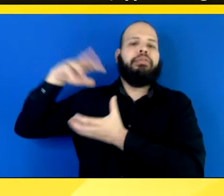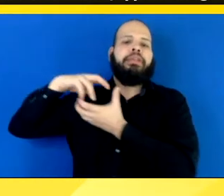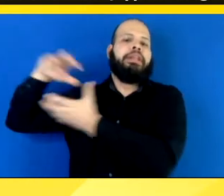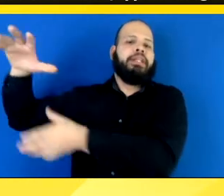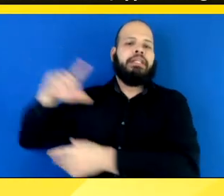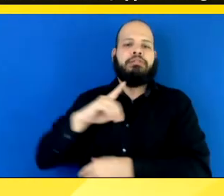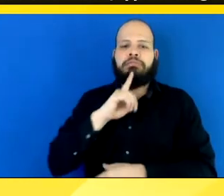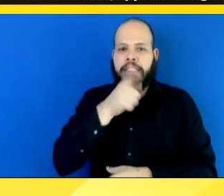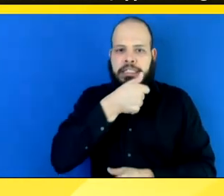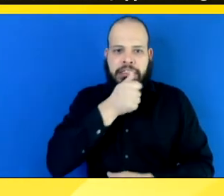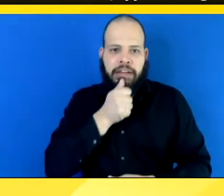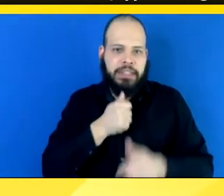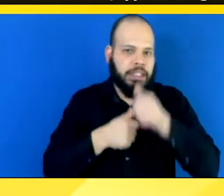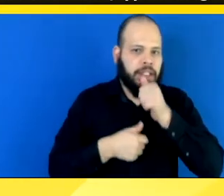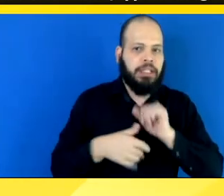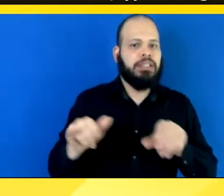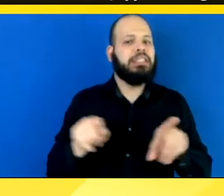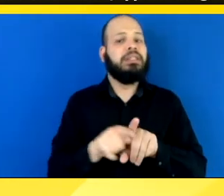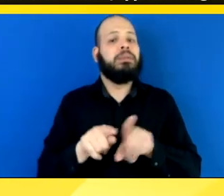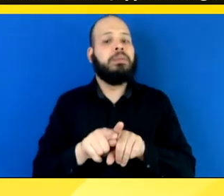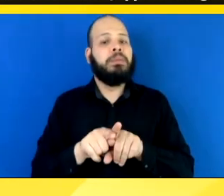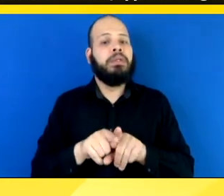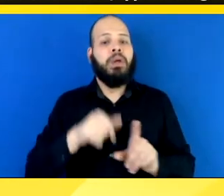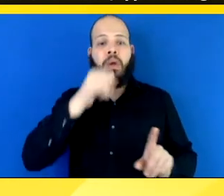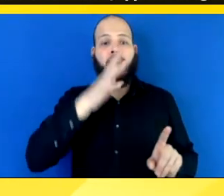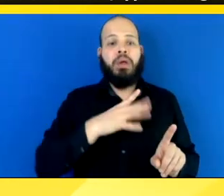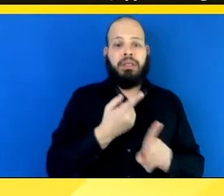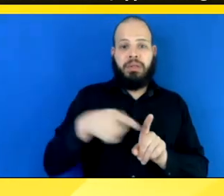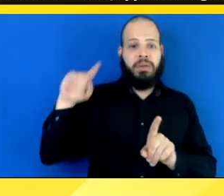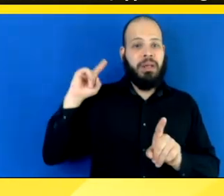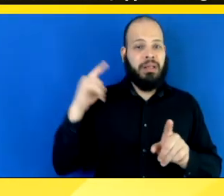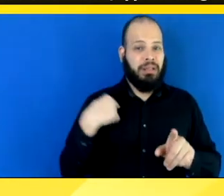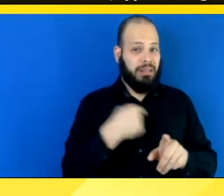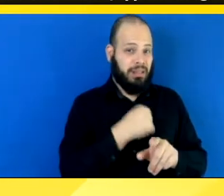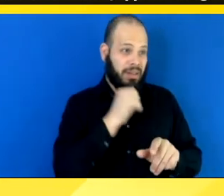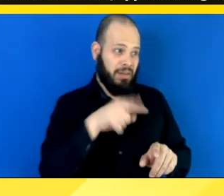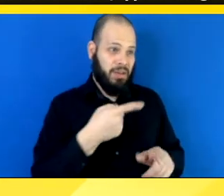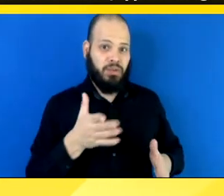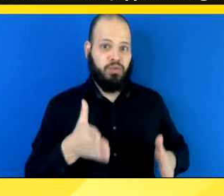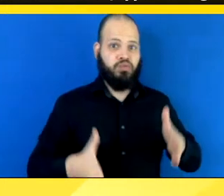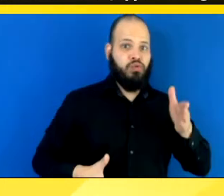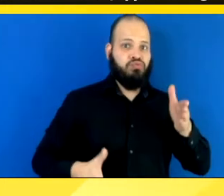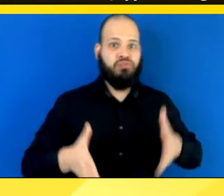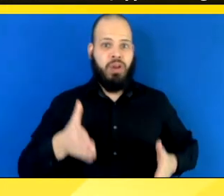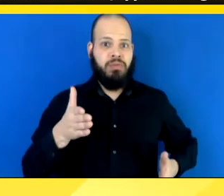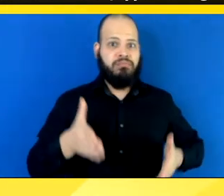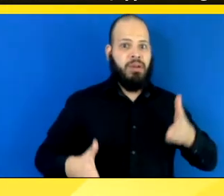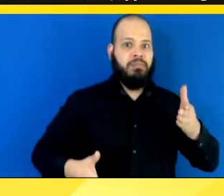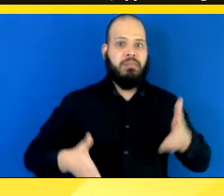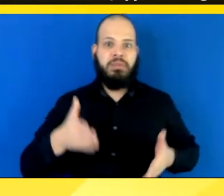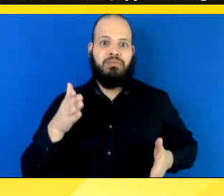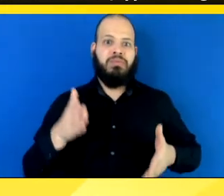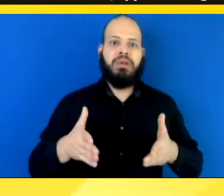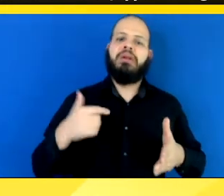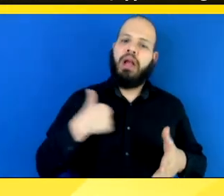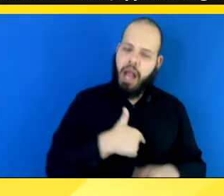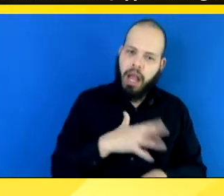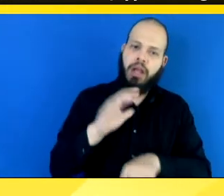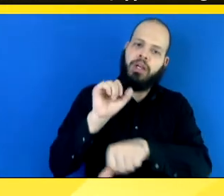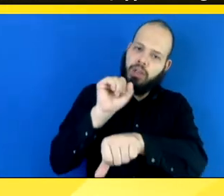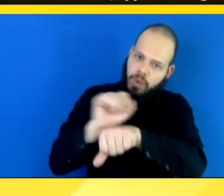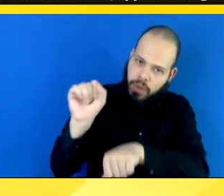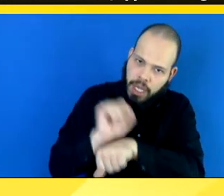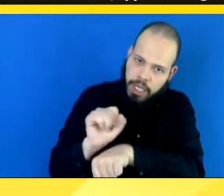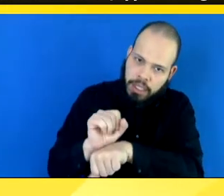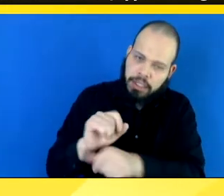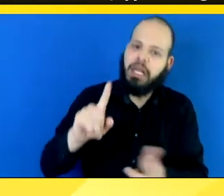not robots designed to only live to work. We work to live. That sounds a lot like Mother Jones saying, let us take the